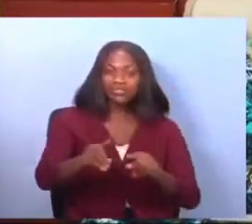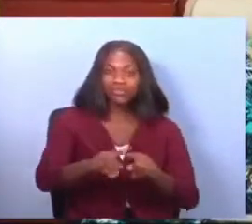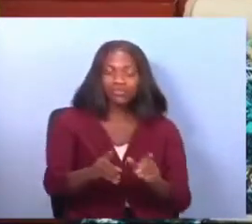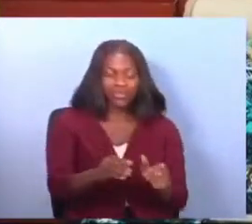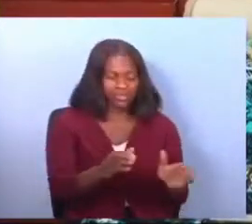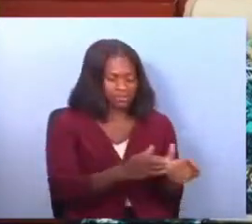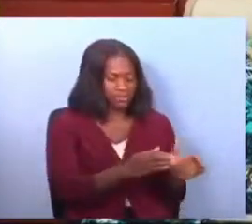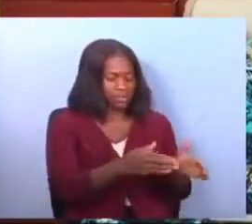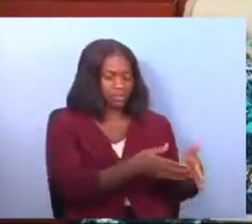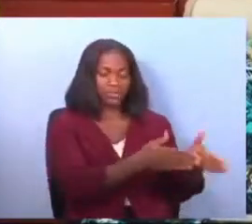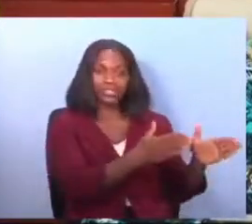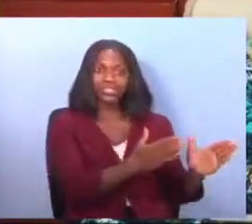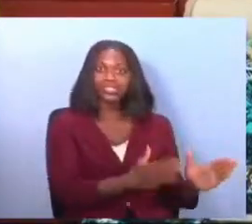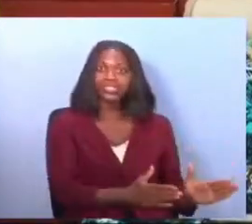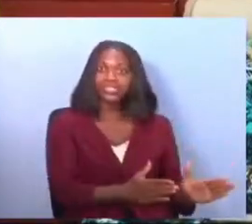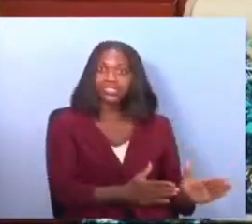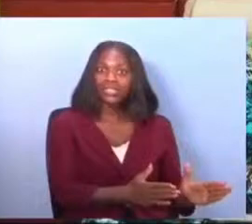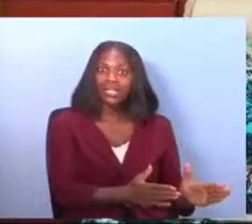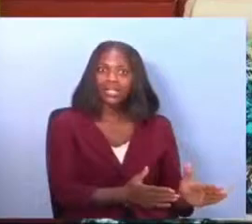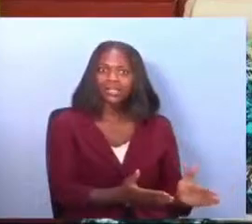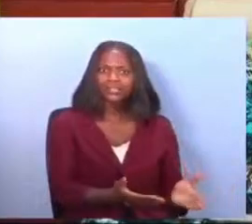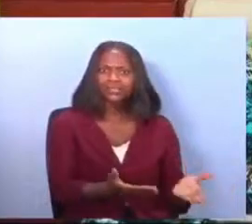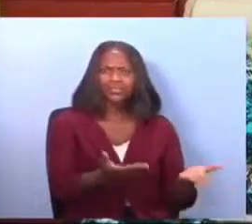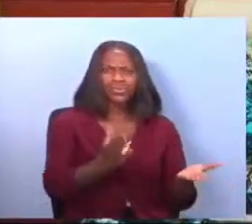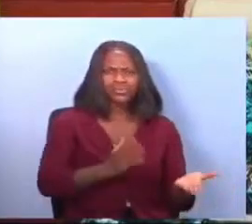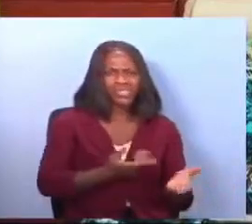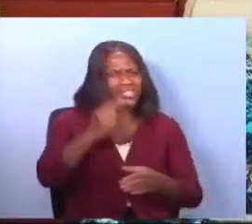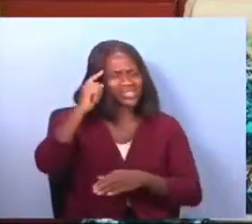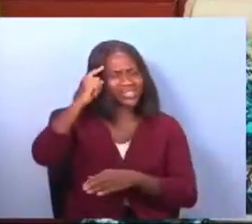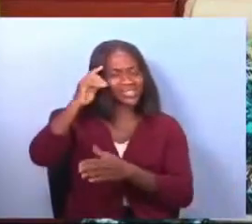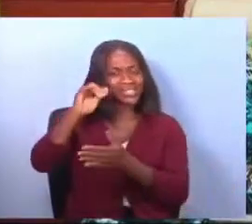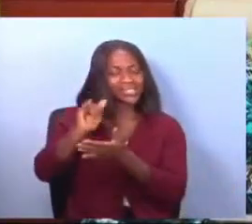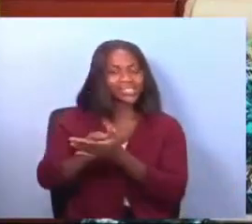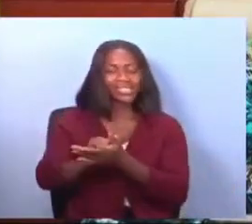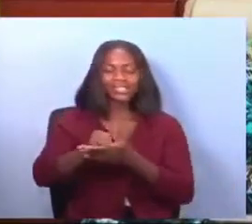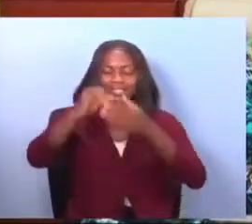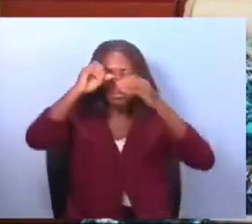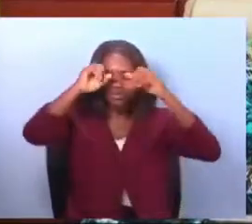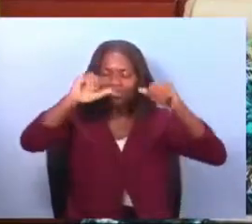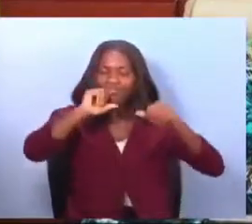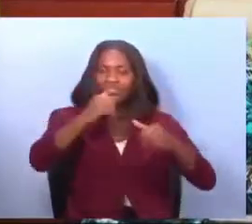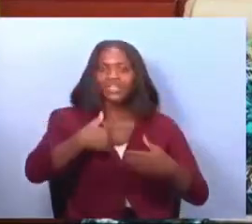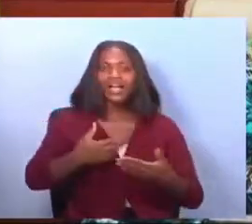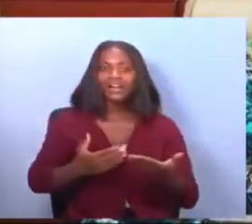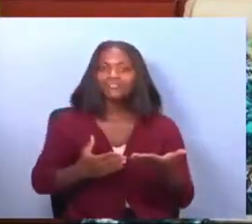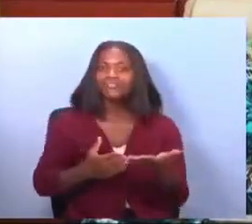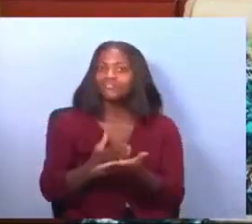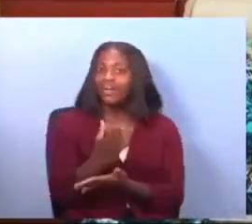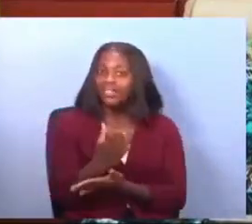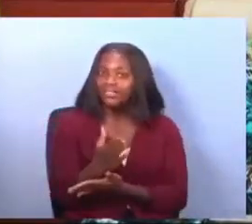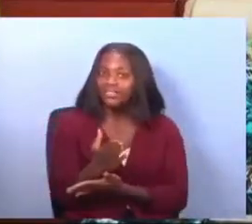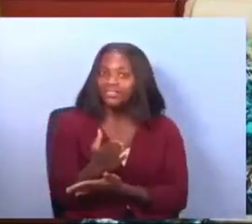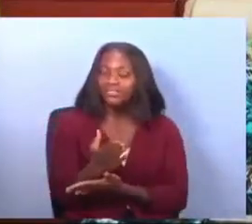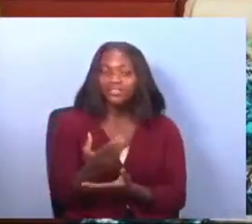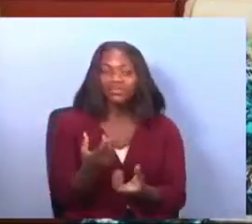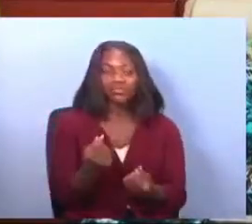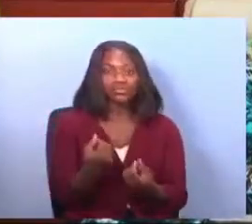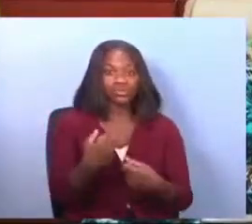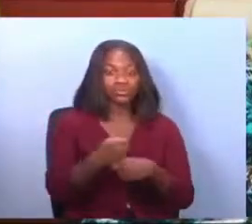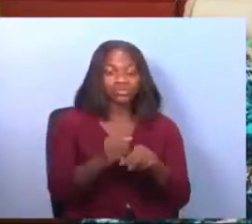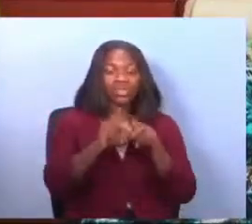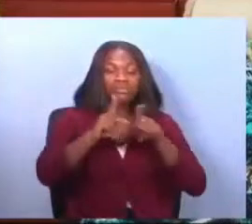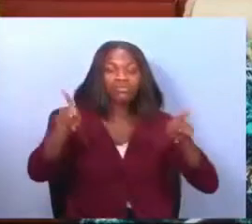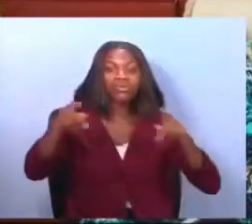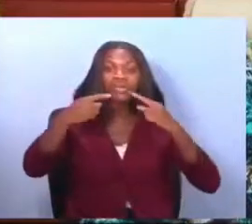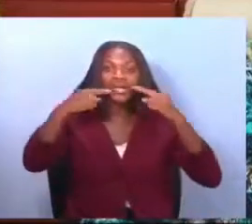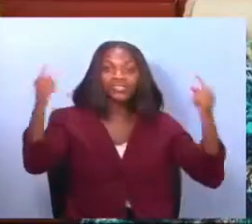minority leader sought to create the impression that the President has no right to make a public announcement of